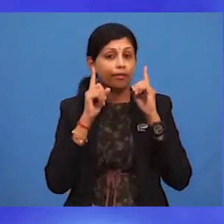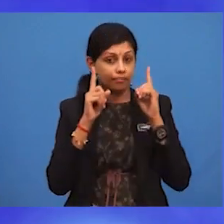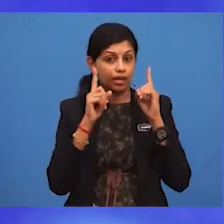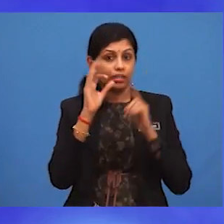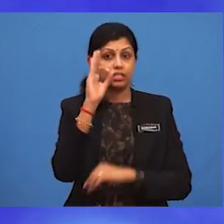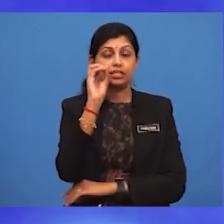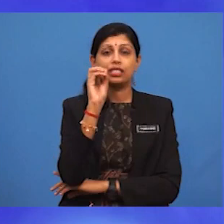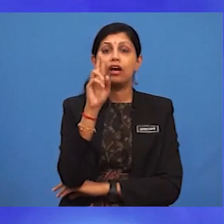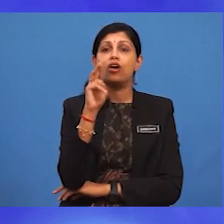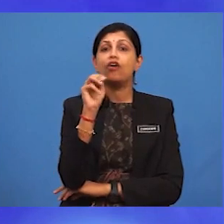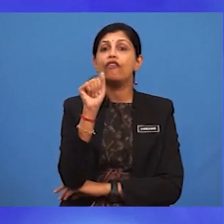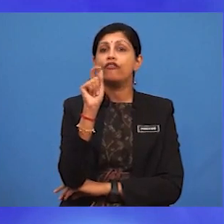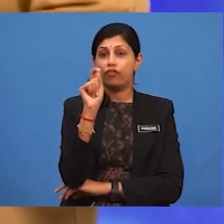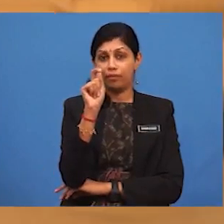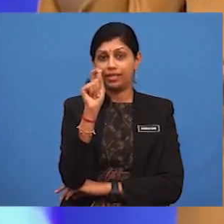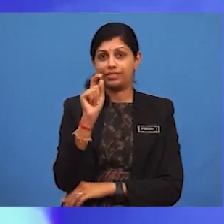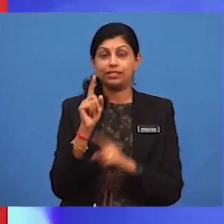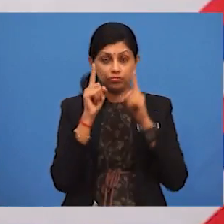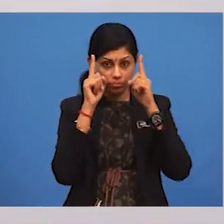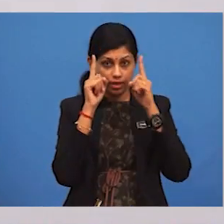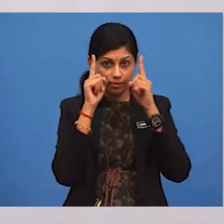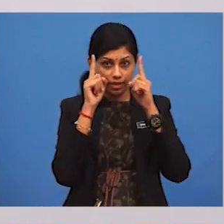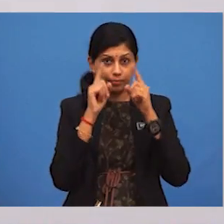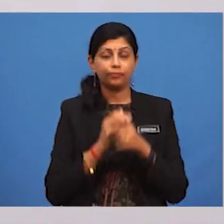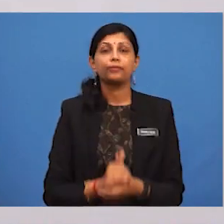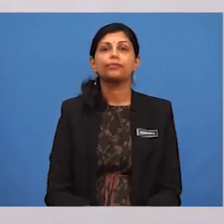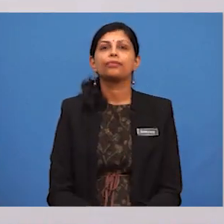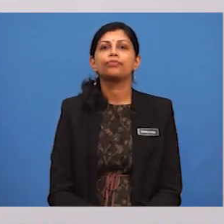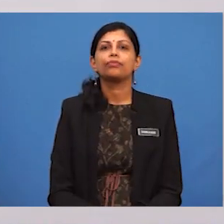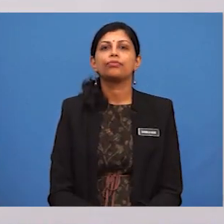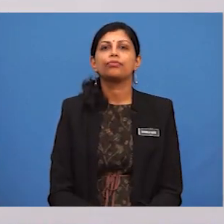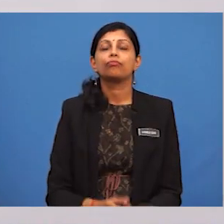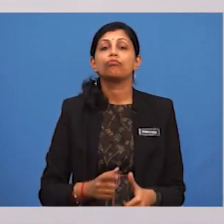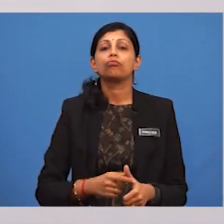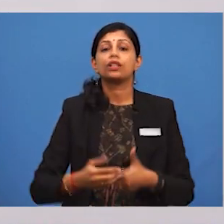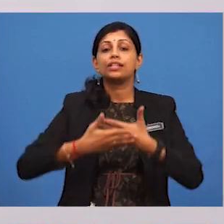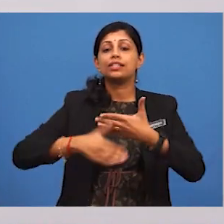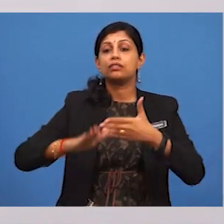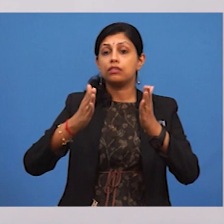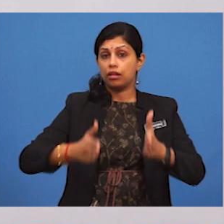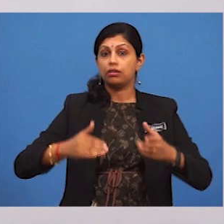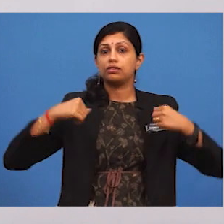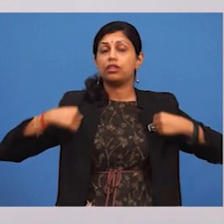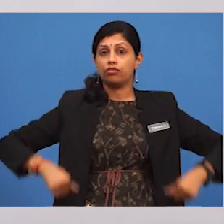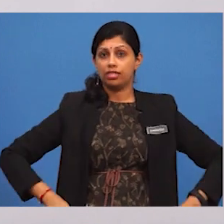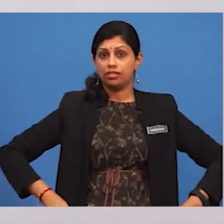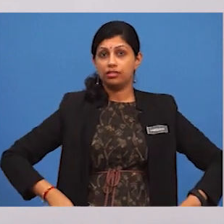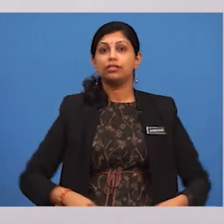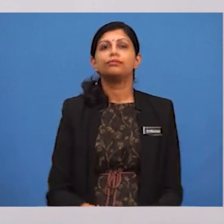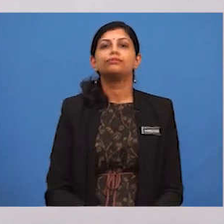be thinking of. Look at the screen. Number one, the sender's address. Number